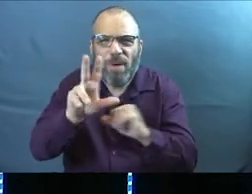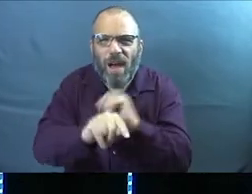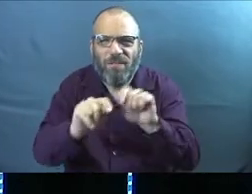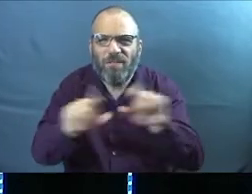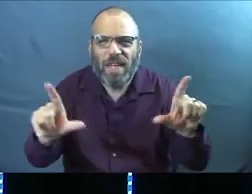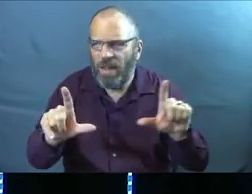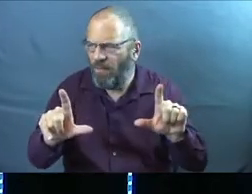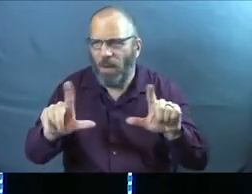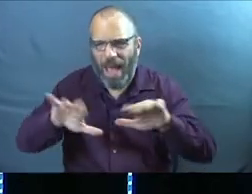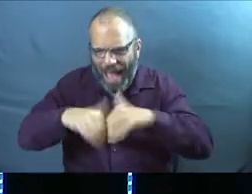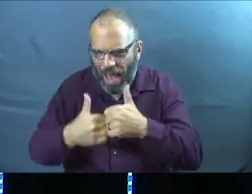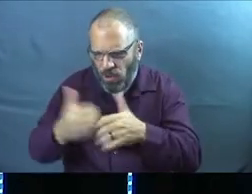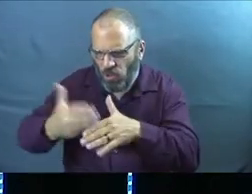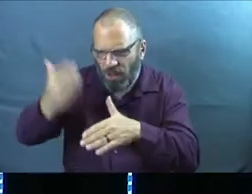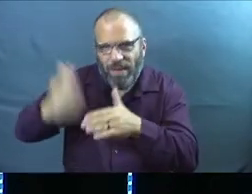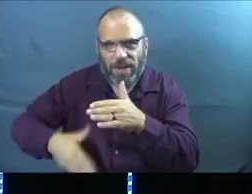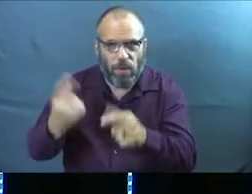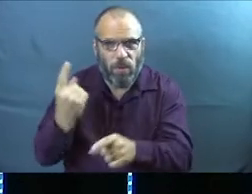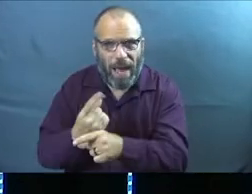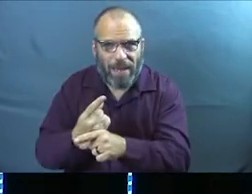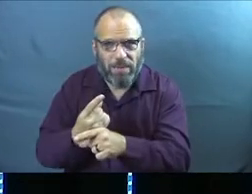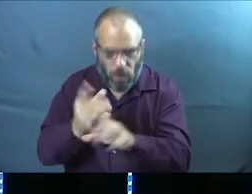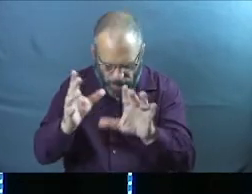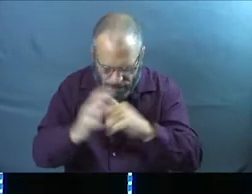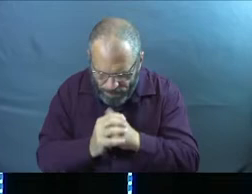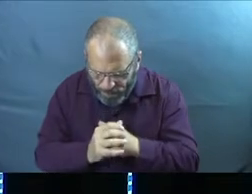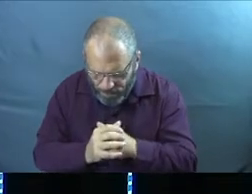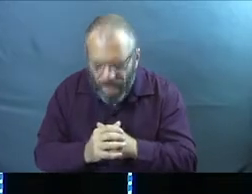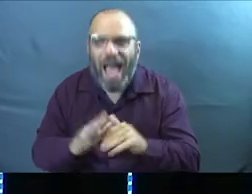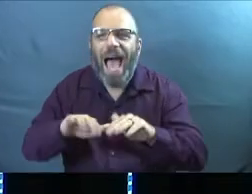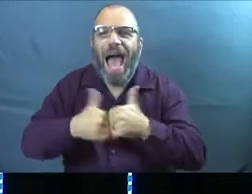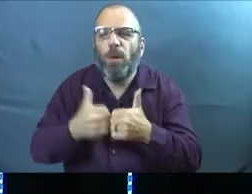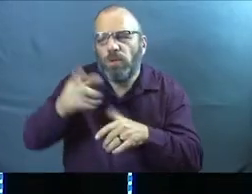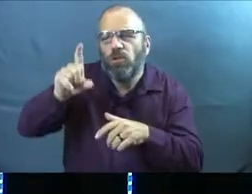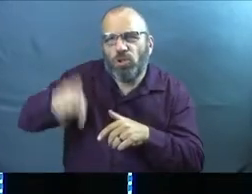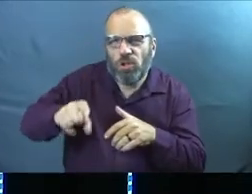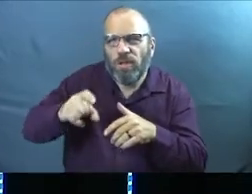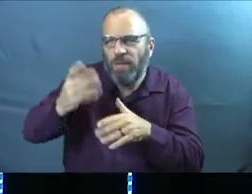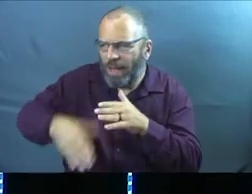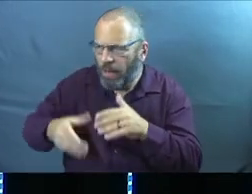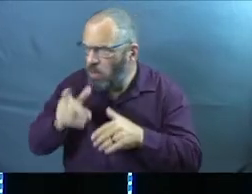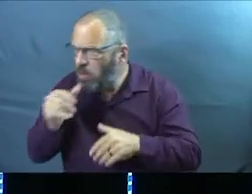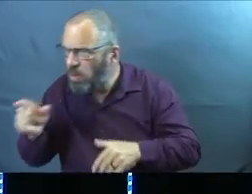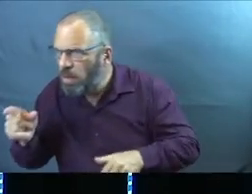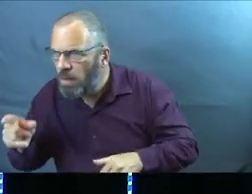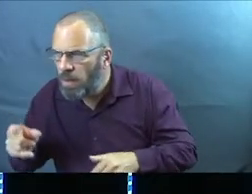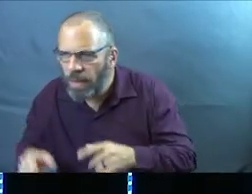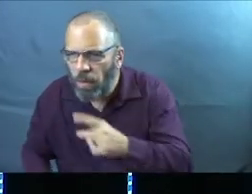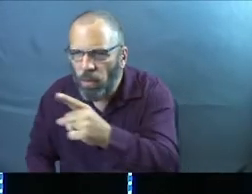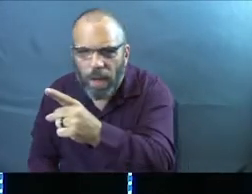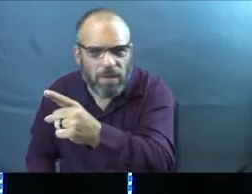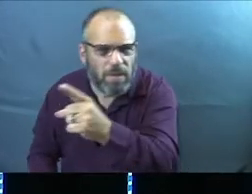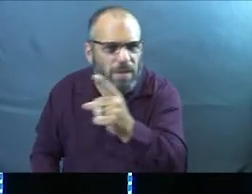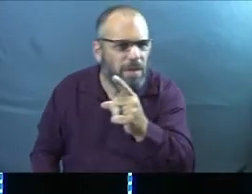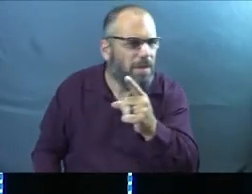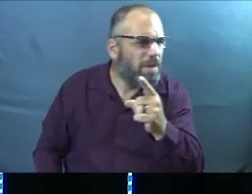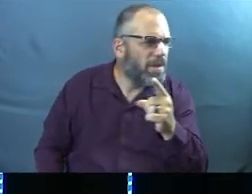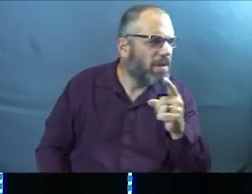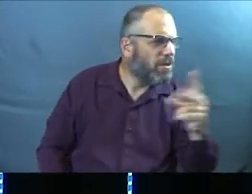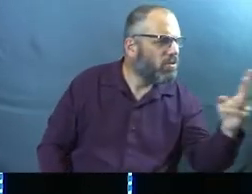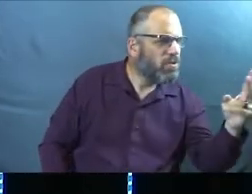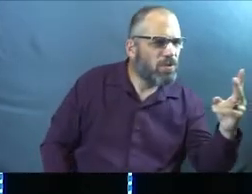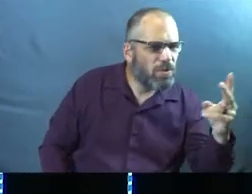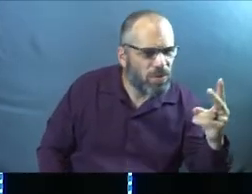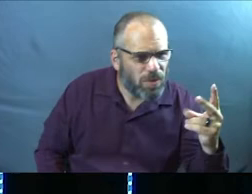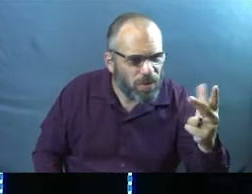clip from How It Should Have Ended? All right. Two of us, three in the room. All right. Here's what